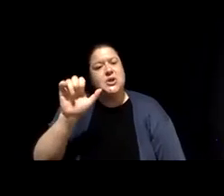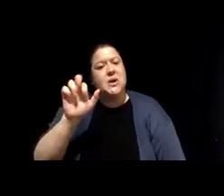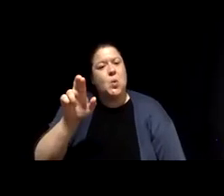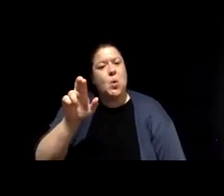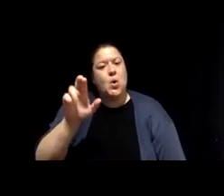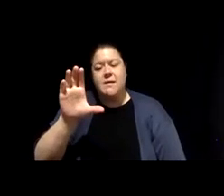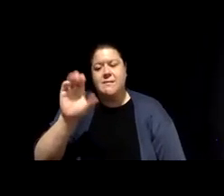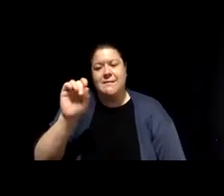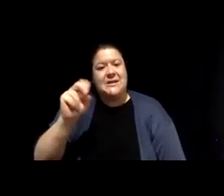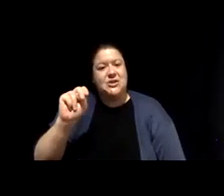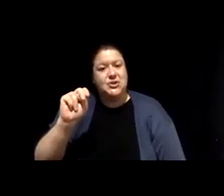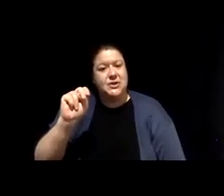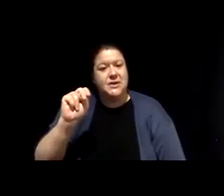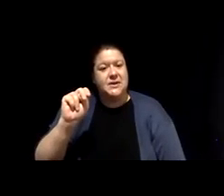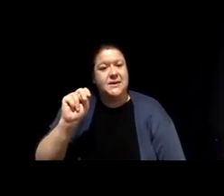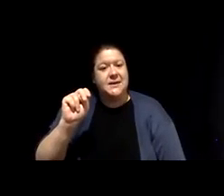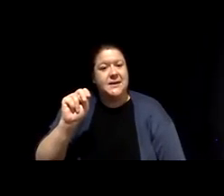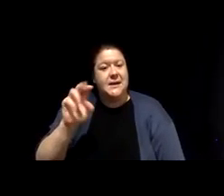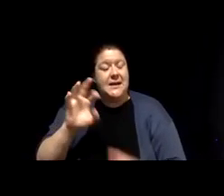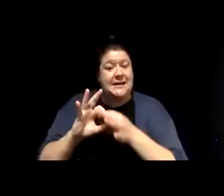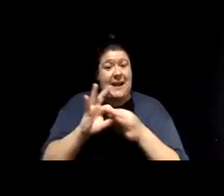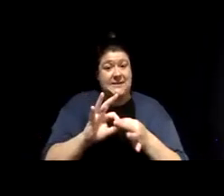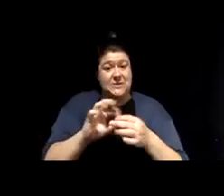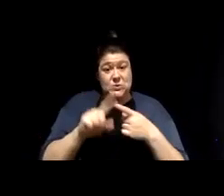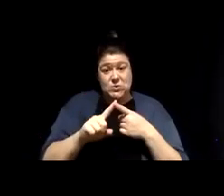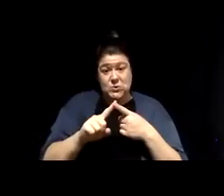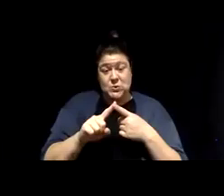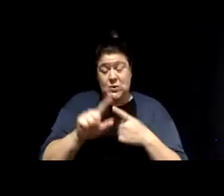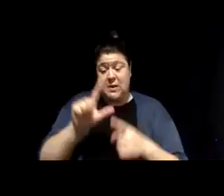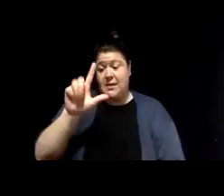related to the lymphatic system?